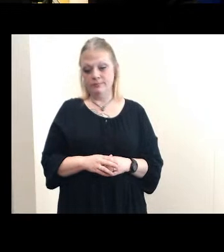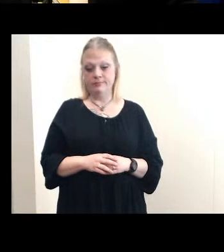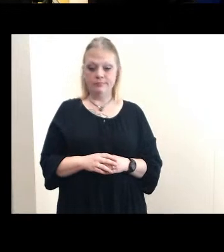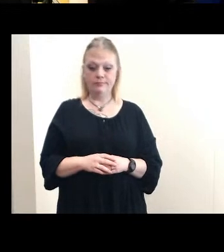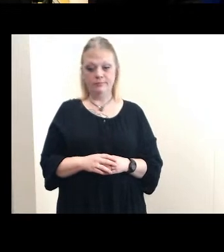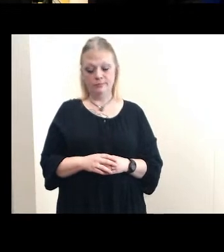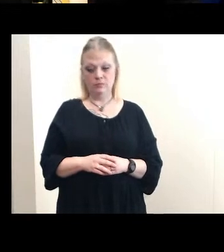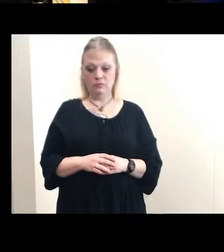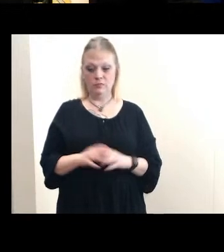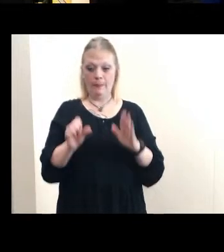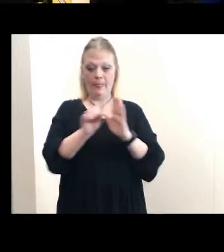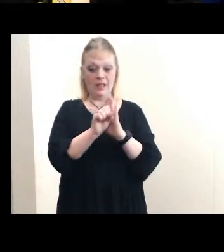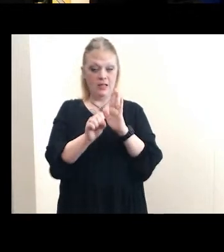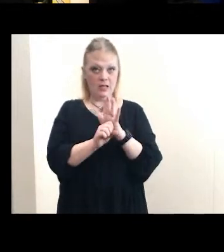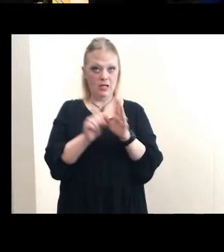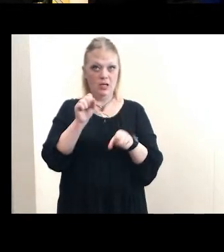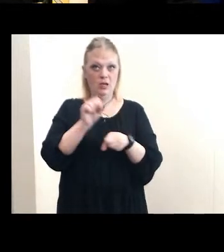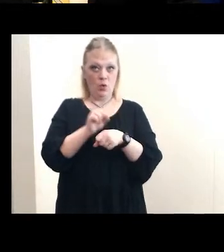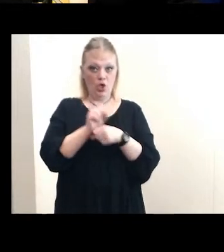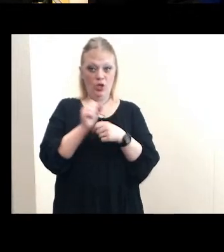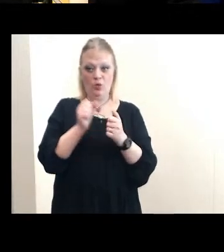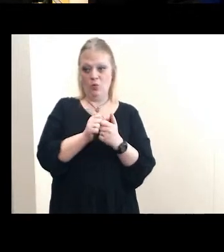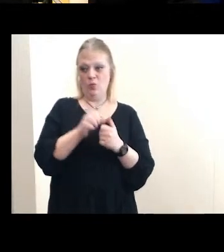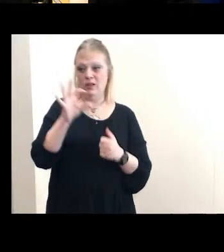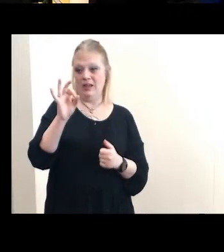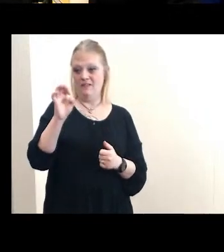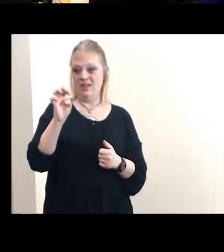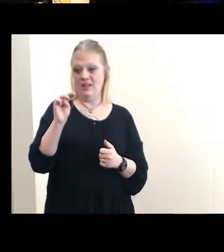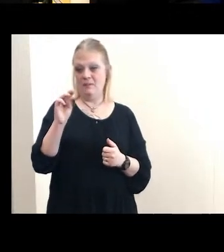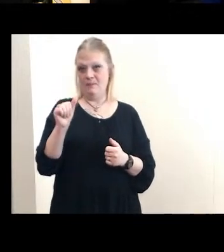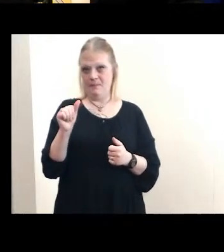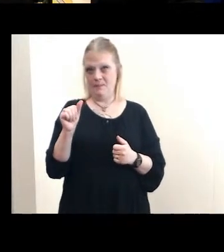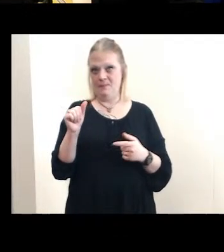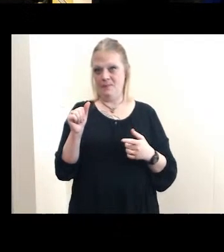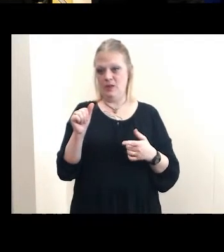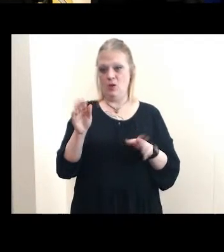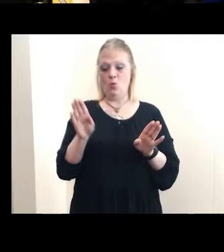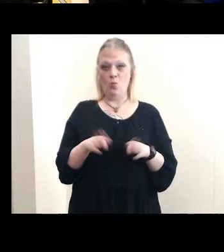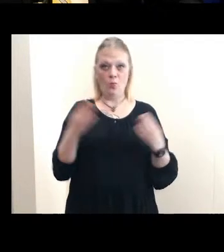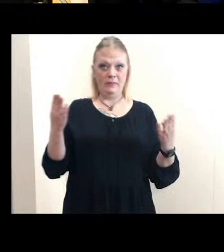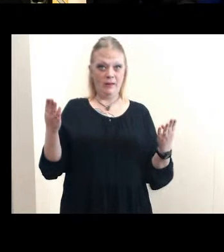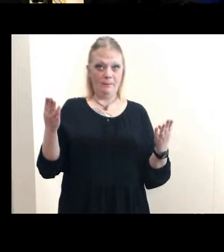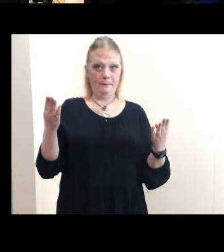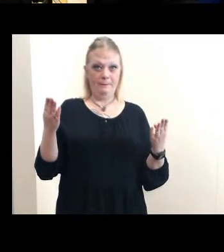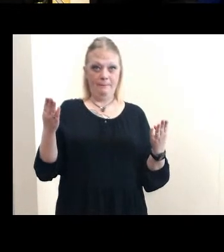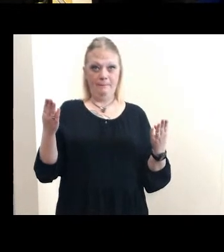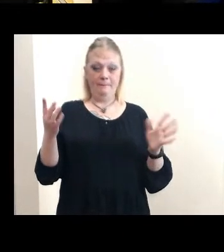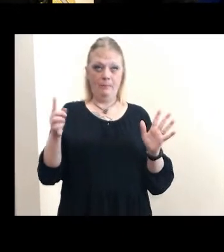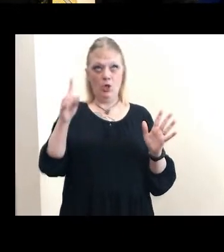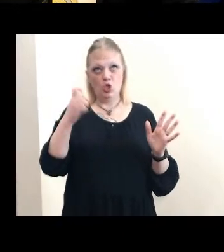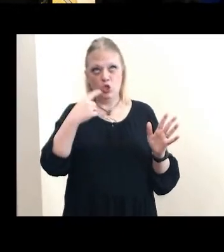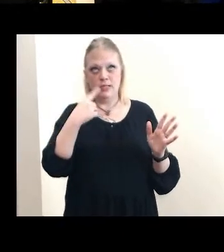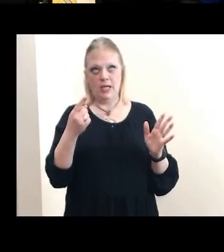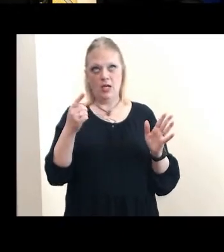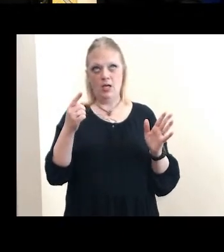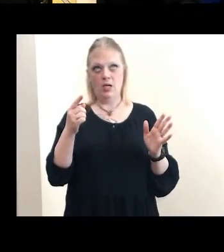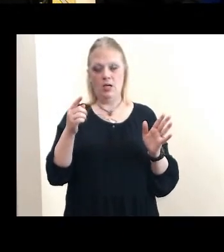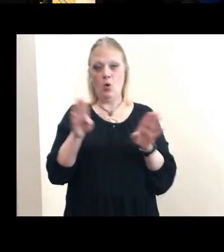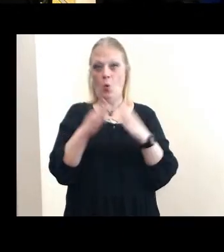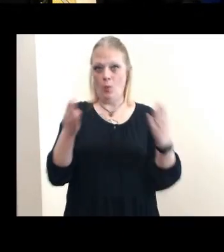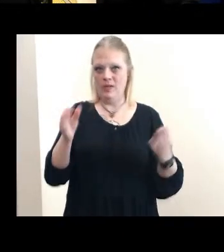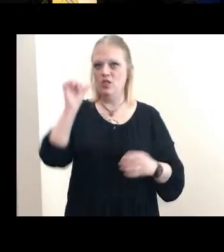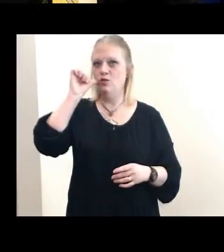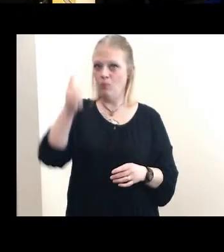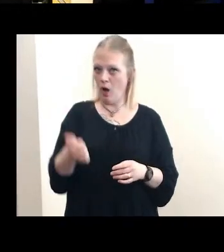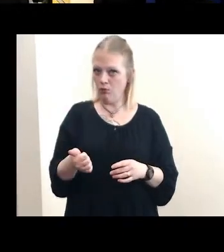The state, working with the Federal Emergency Management Agency, opened up which actually I should say opens up